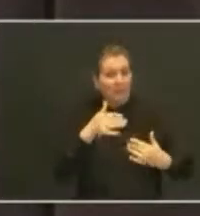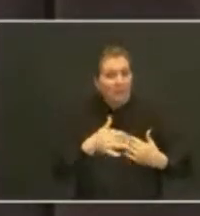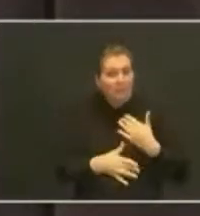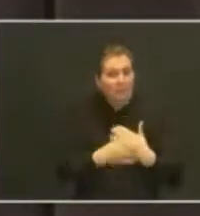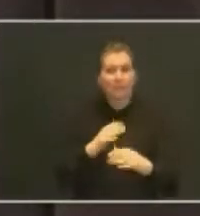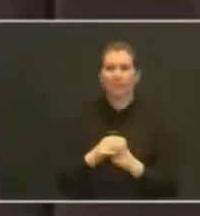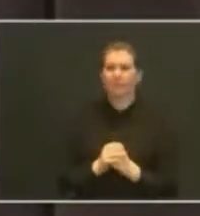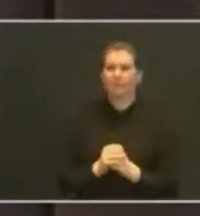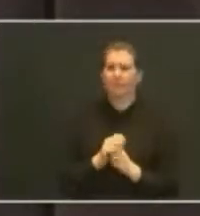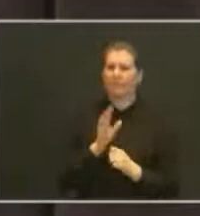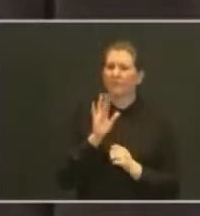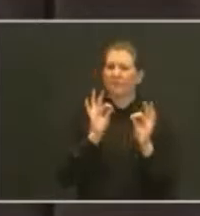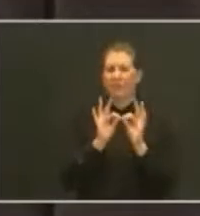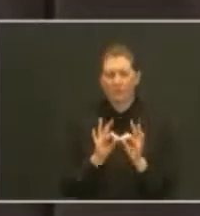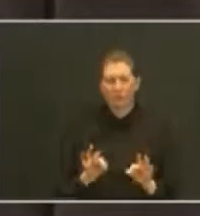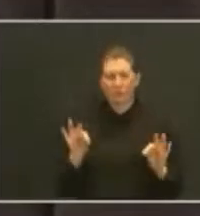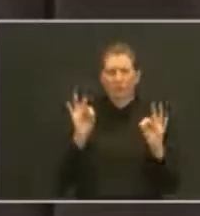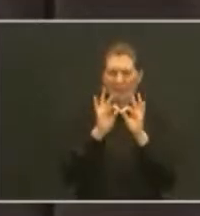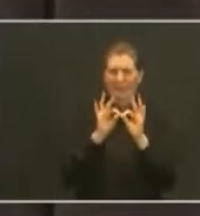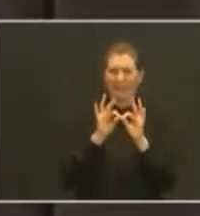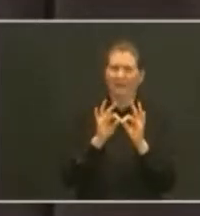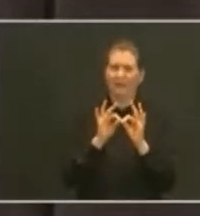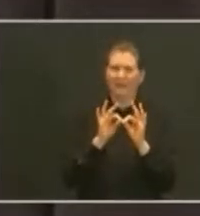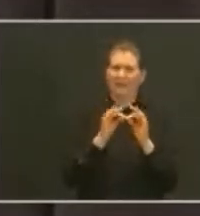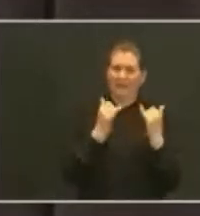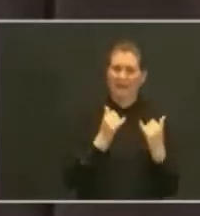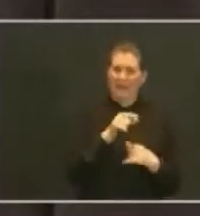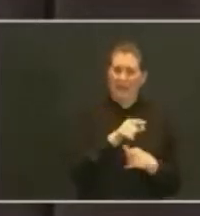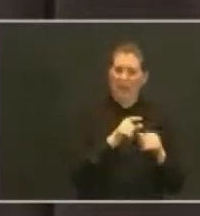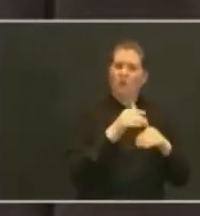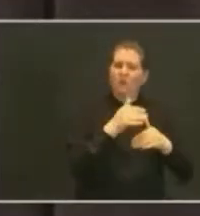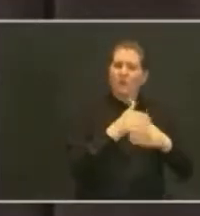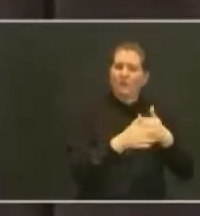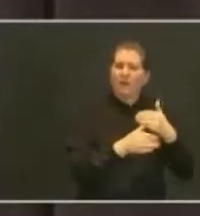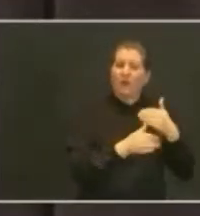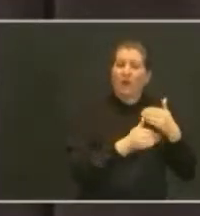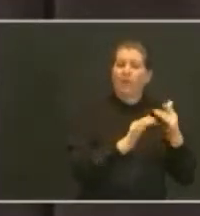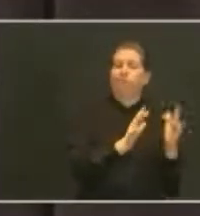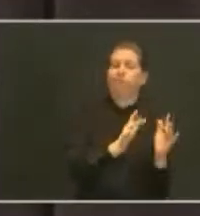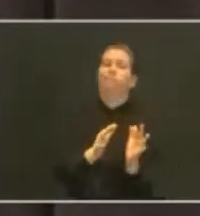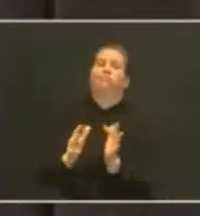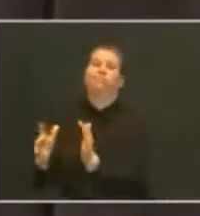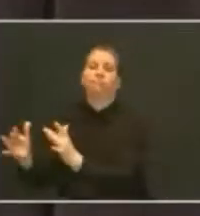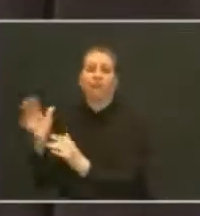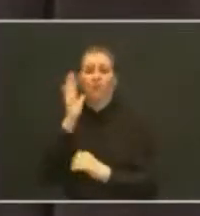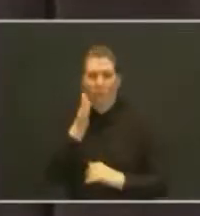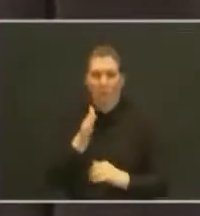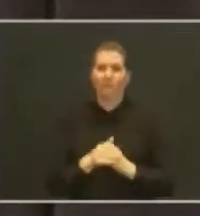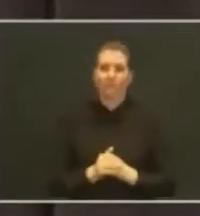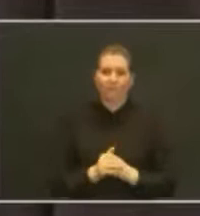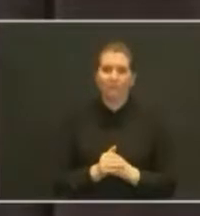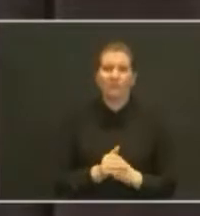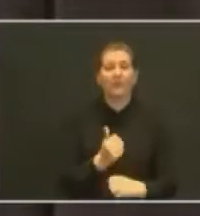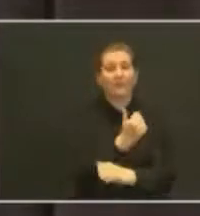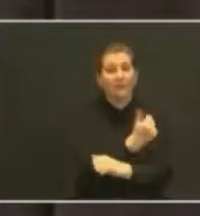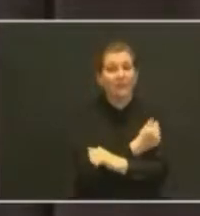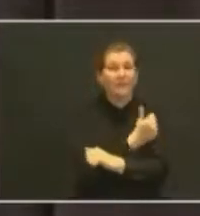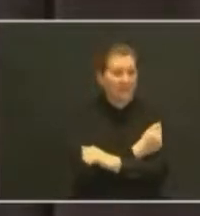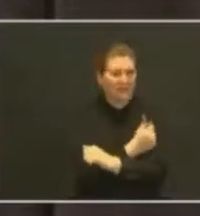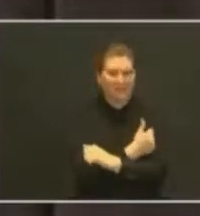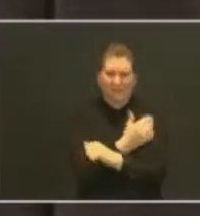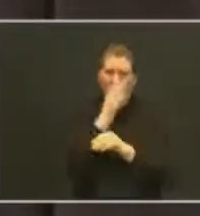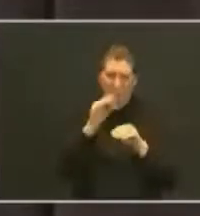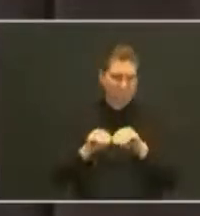critical to speed up the process and get us going with people being vaccinated. And we have the capacity to do